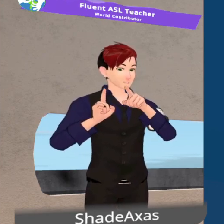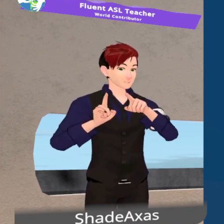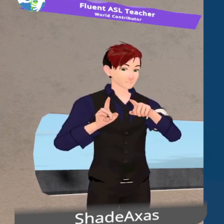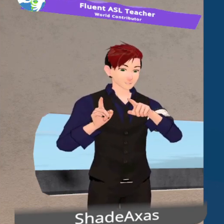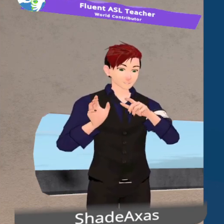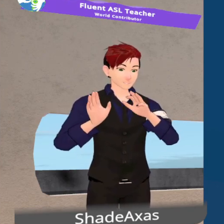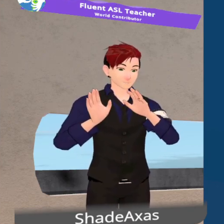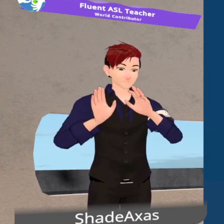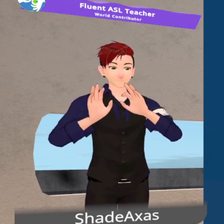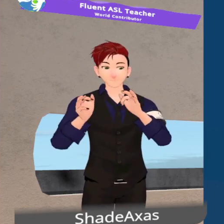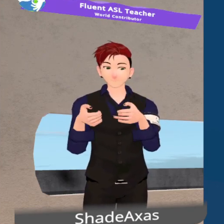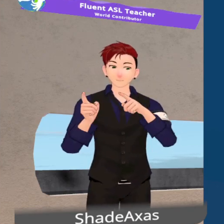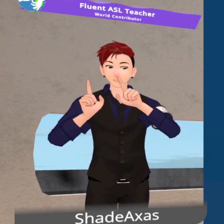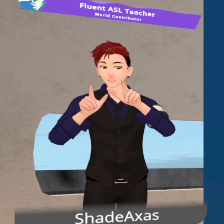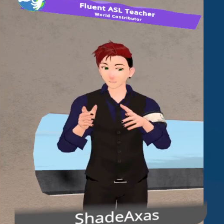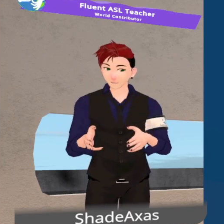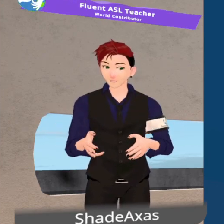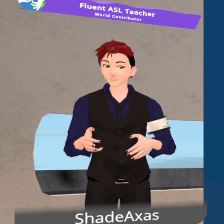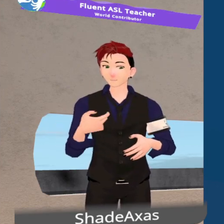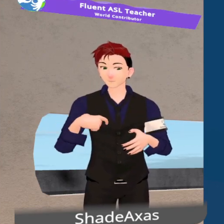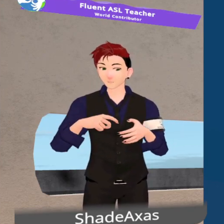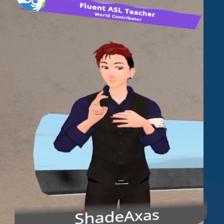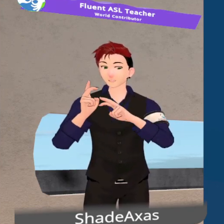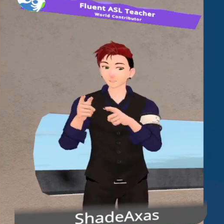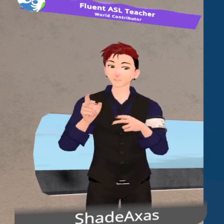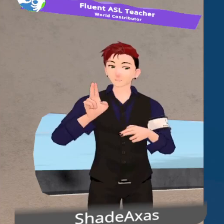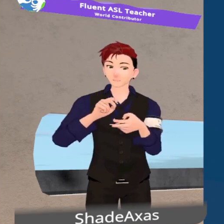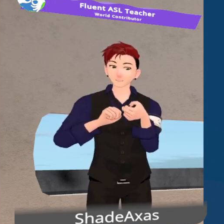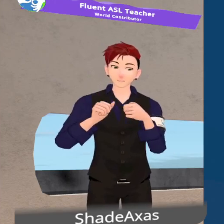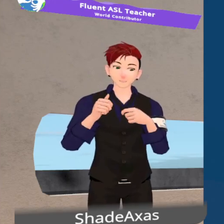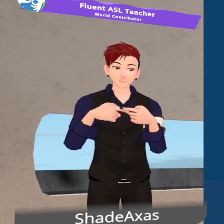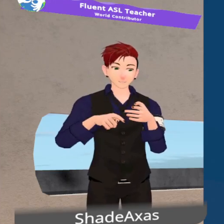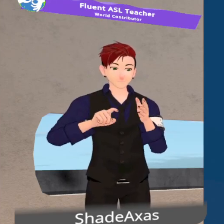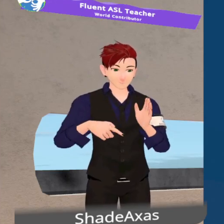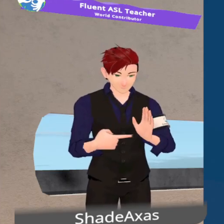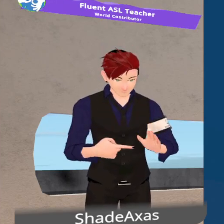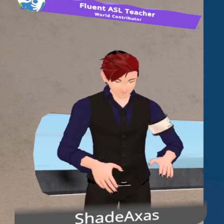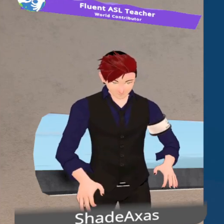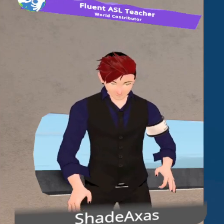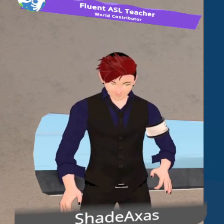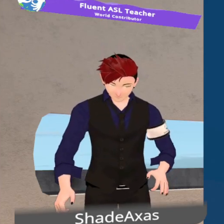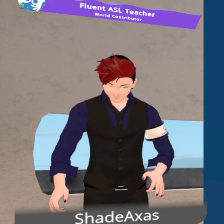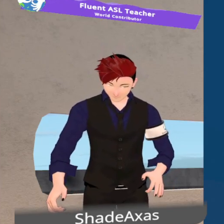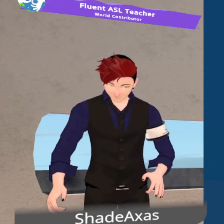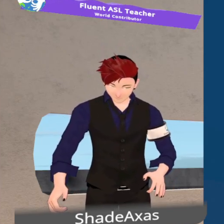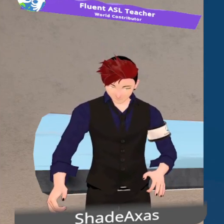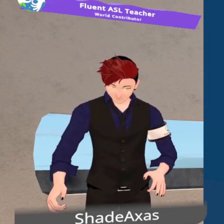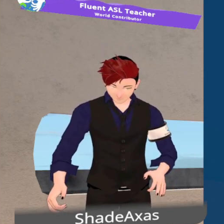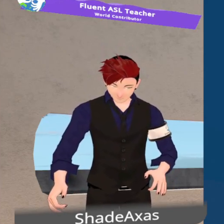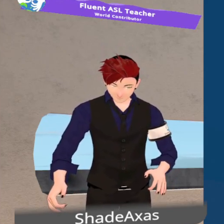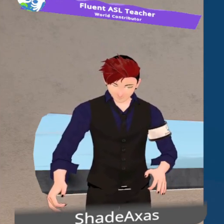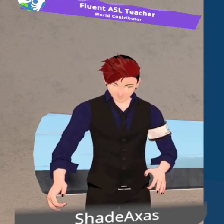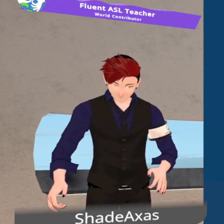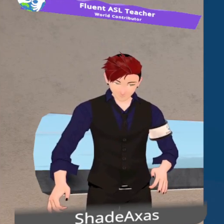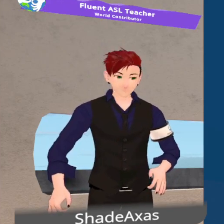you're a consistent class goer, we will give you the VRC signer role.